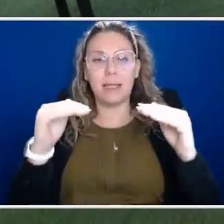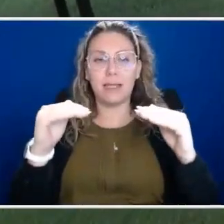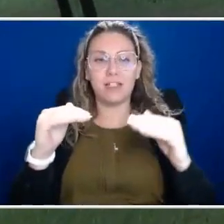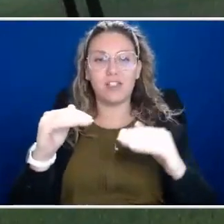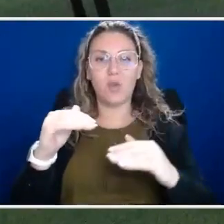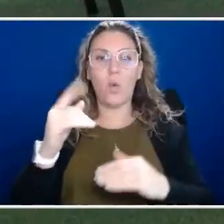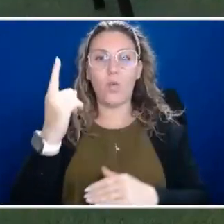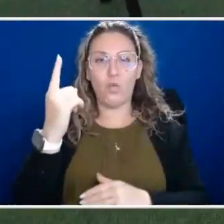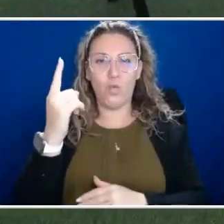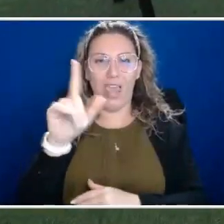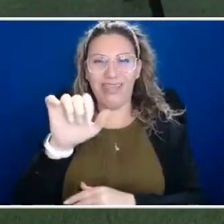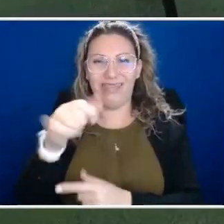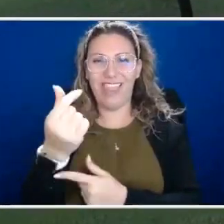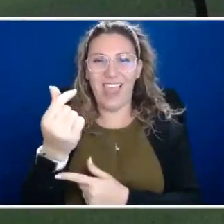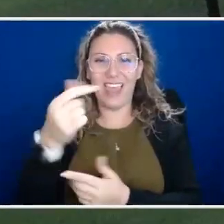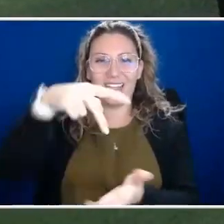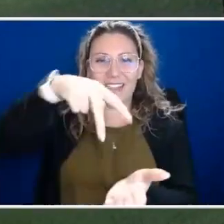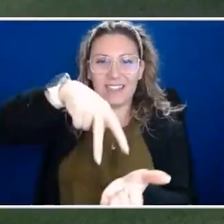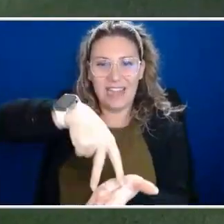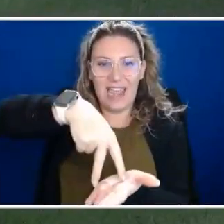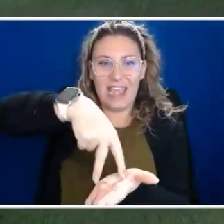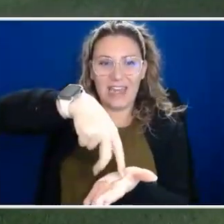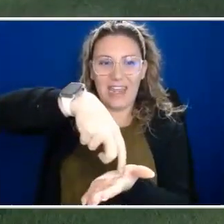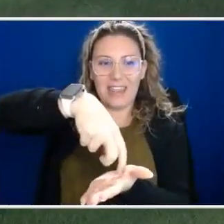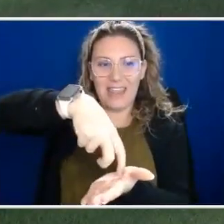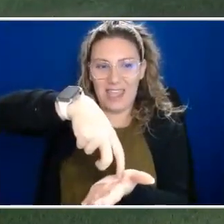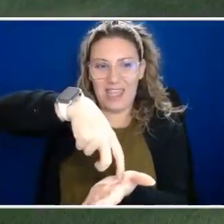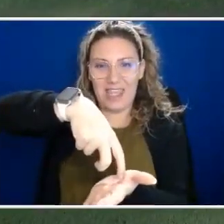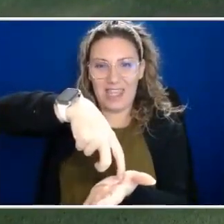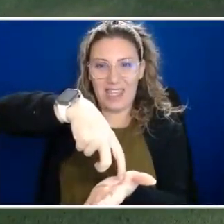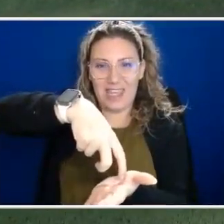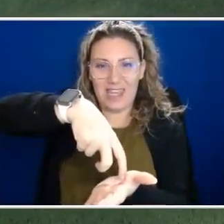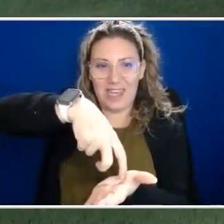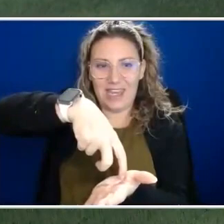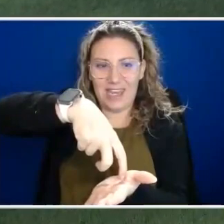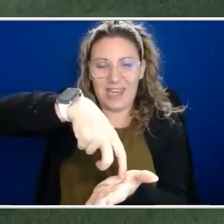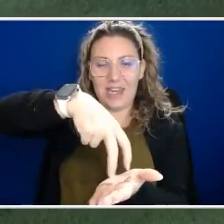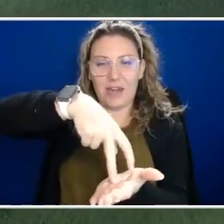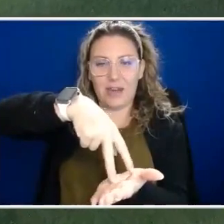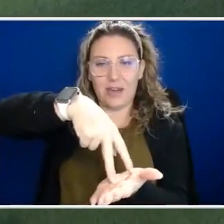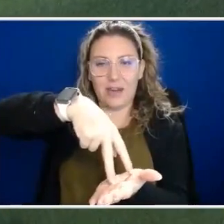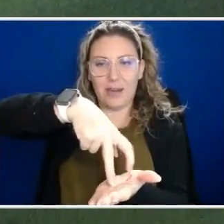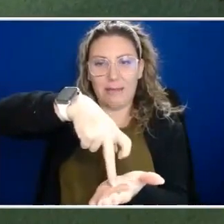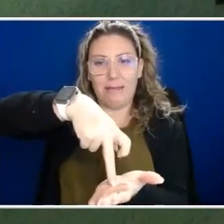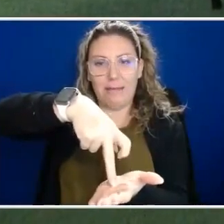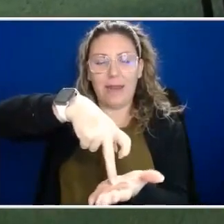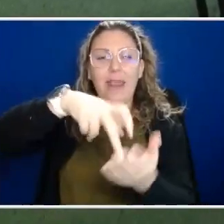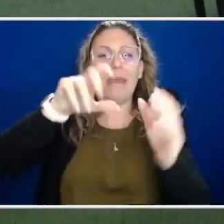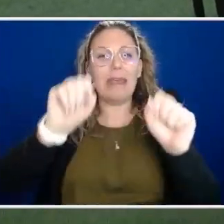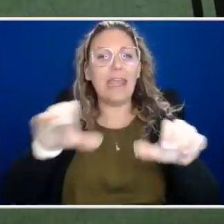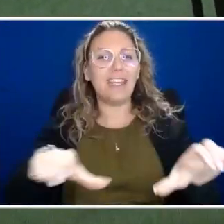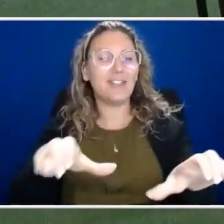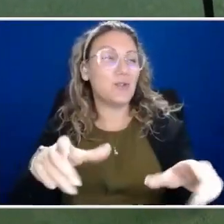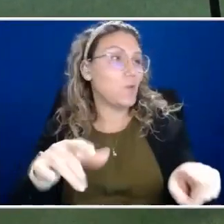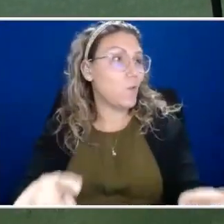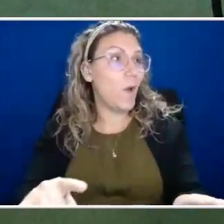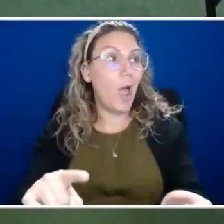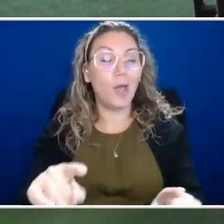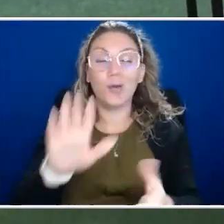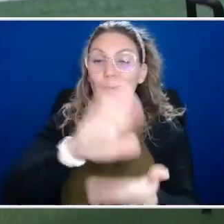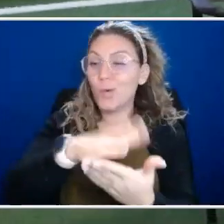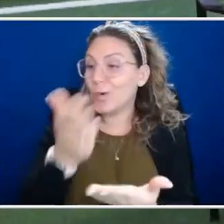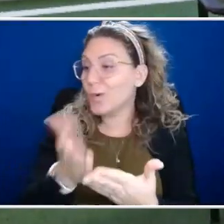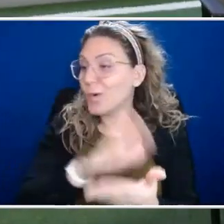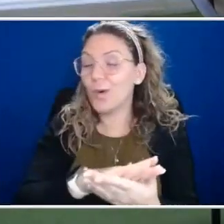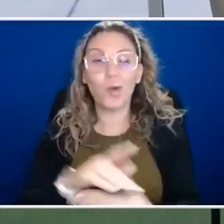leg. And one thing that's great about doing this is you can do it at the counter while you're brushing your teeth, while you're doing any cooking, because then you can kind of stabilize yourself